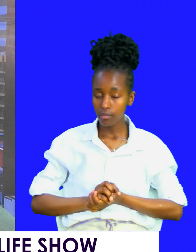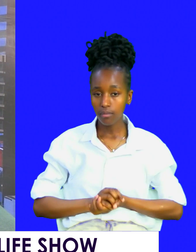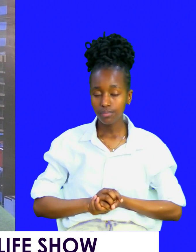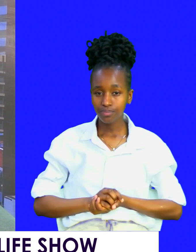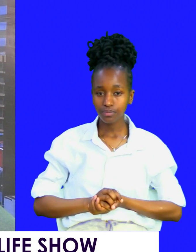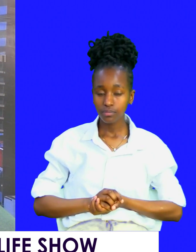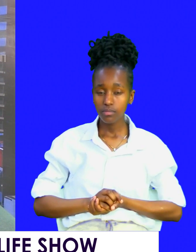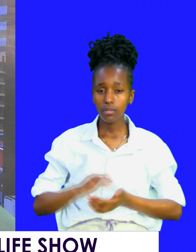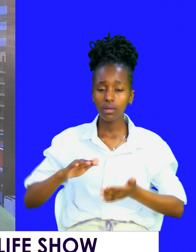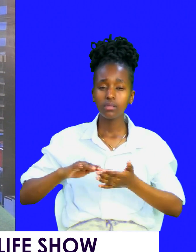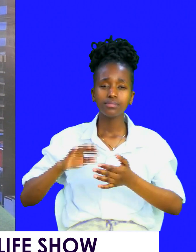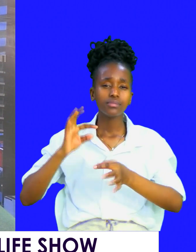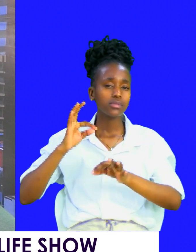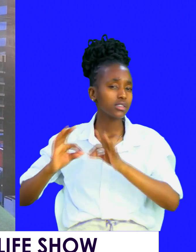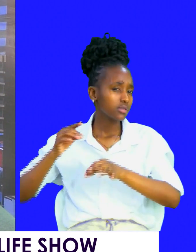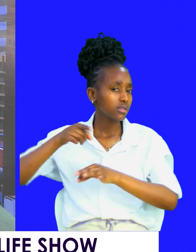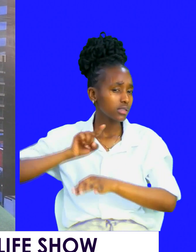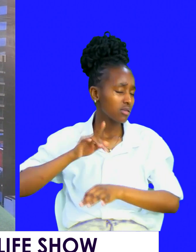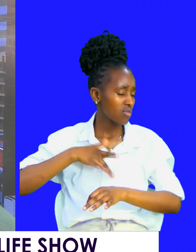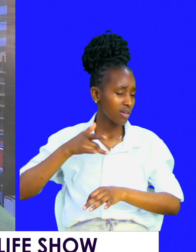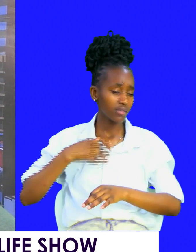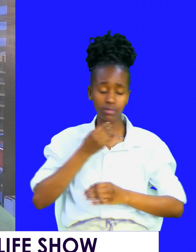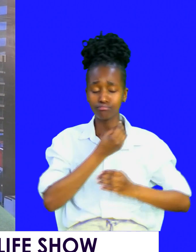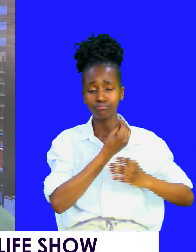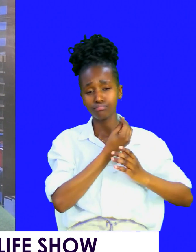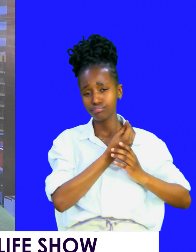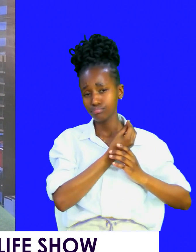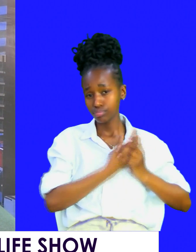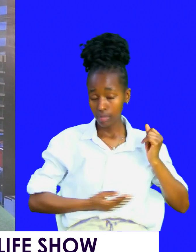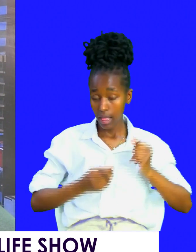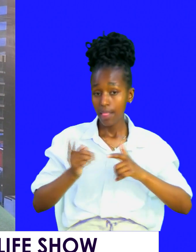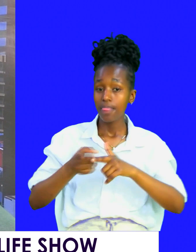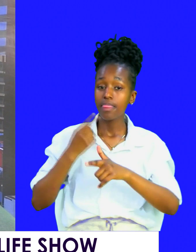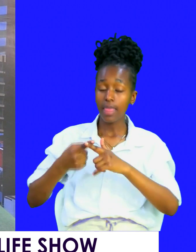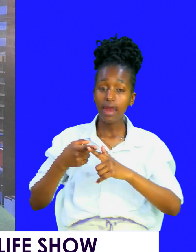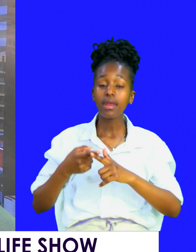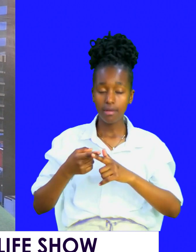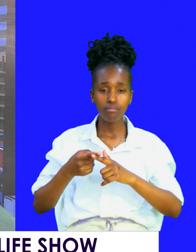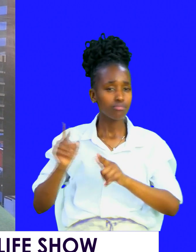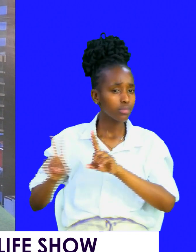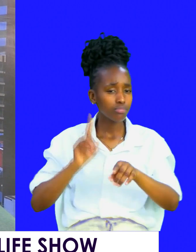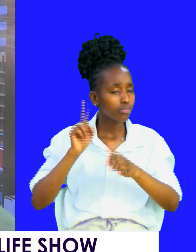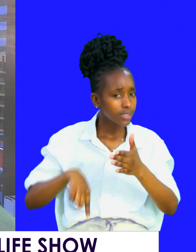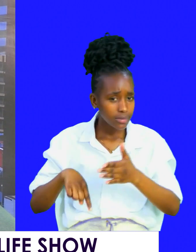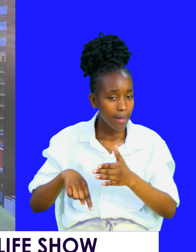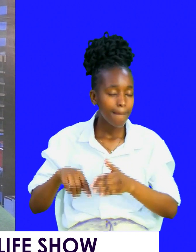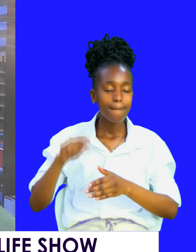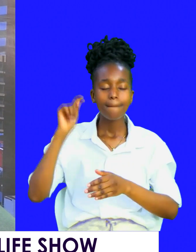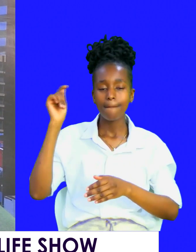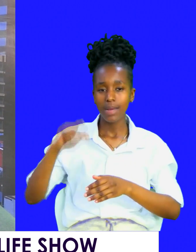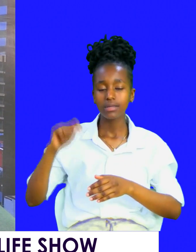if you feel like you're moving in despair, what you need to do for more time is to do away